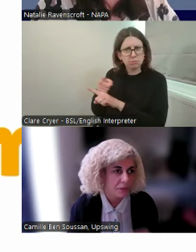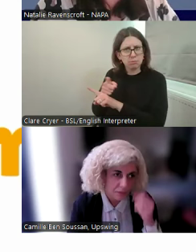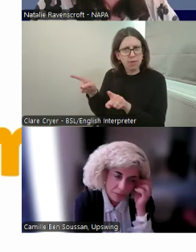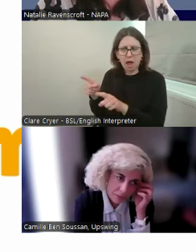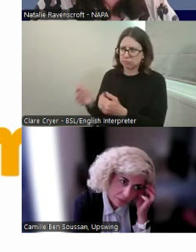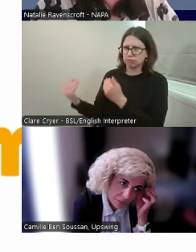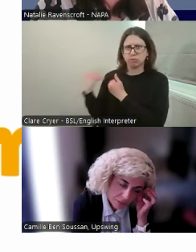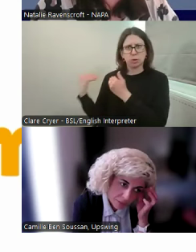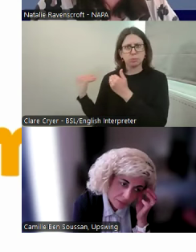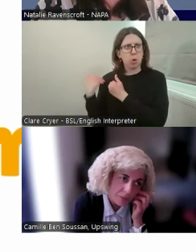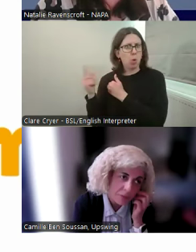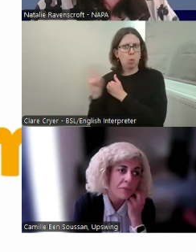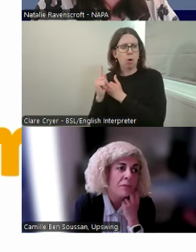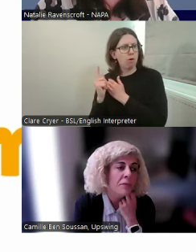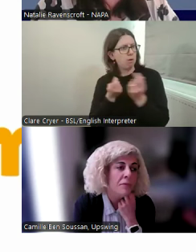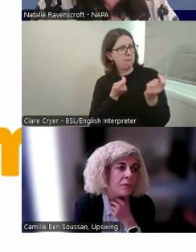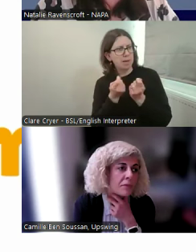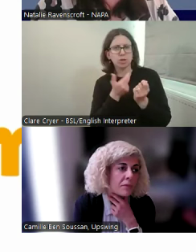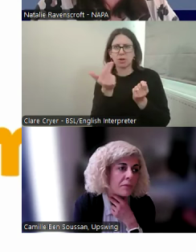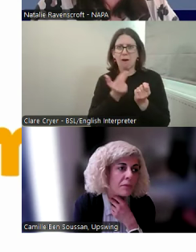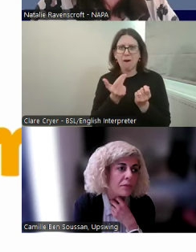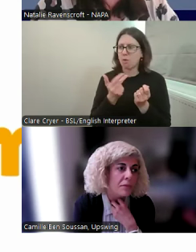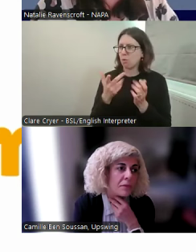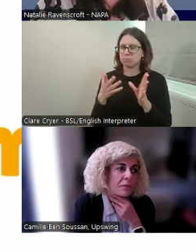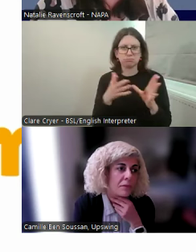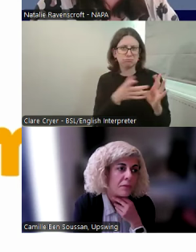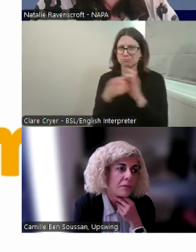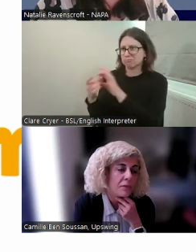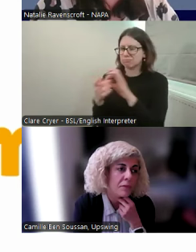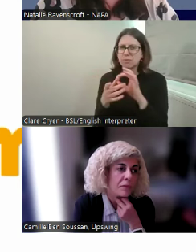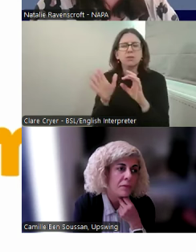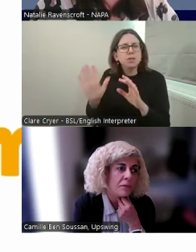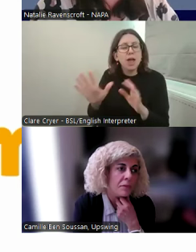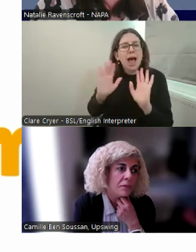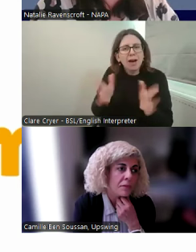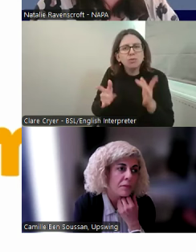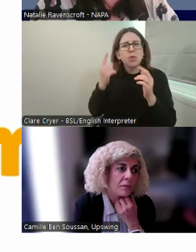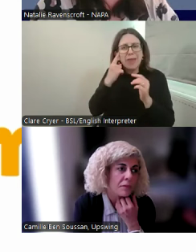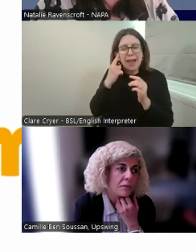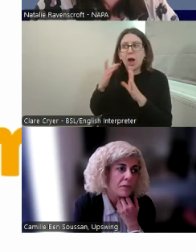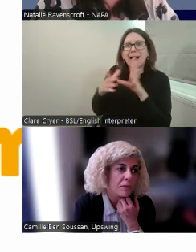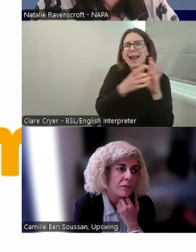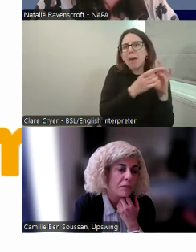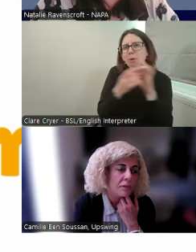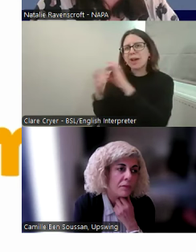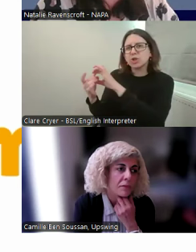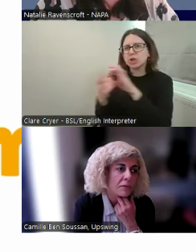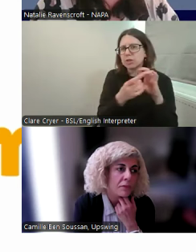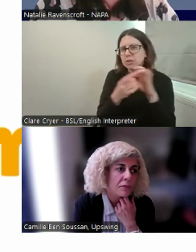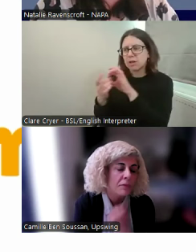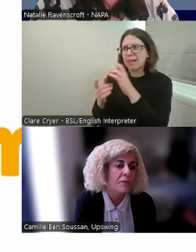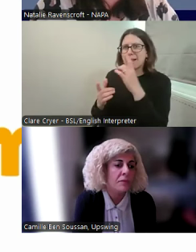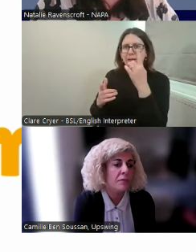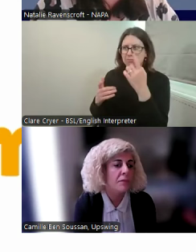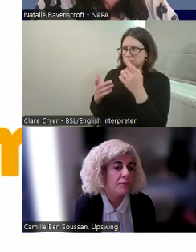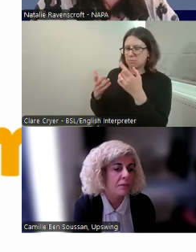be the linchpin between you and the residents. So again, it's that collaboration across different members of the team.